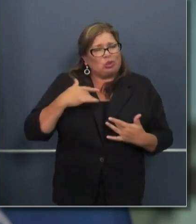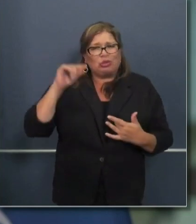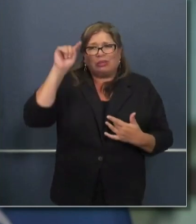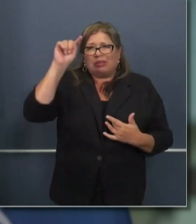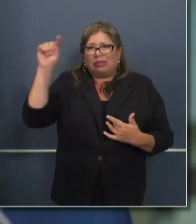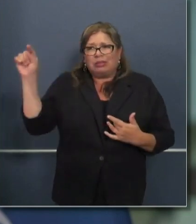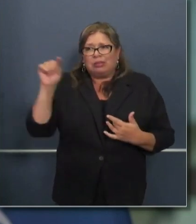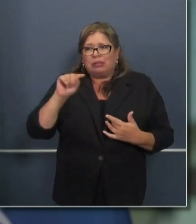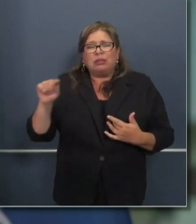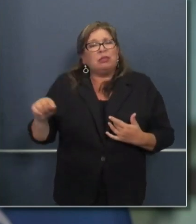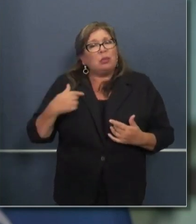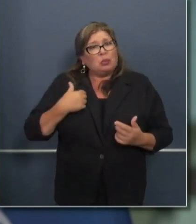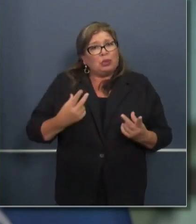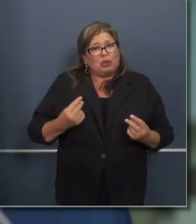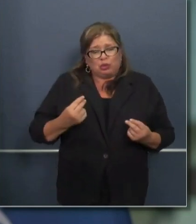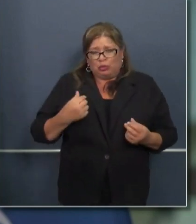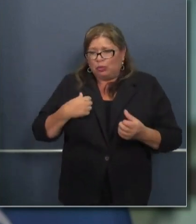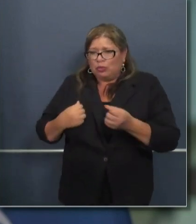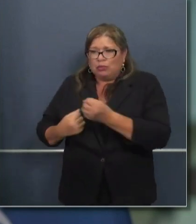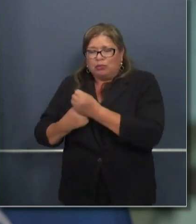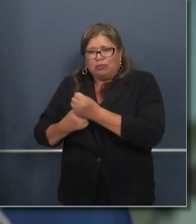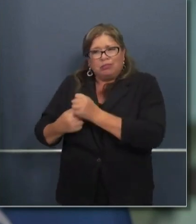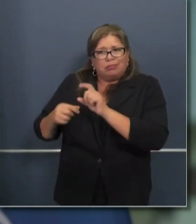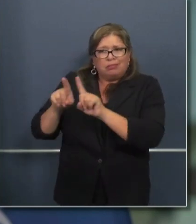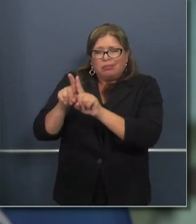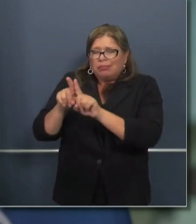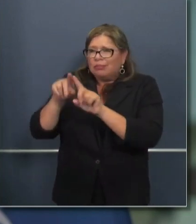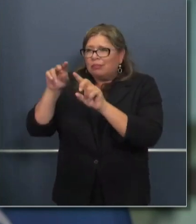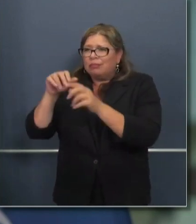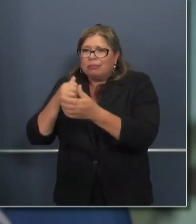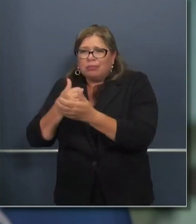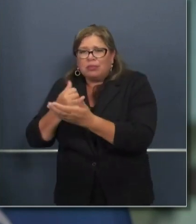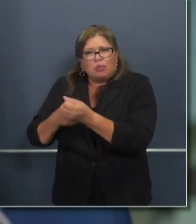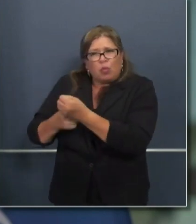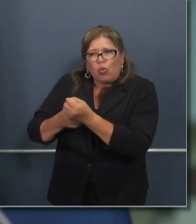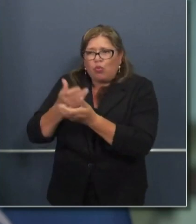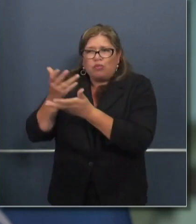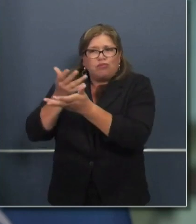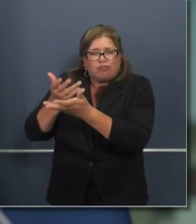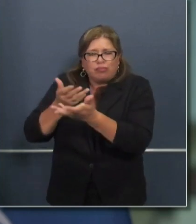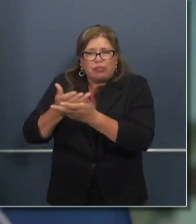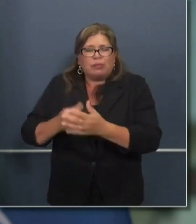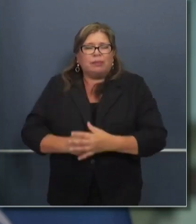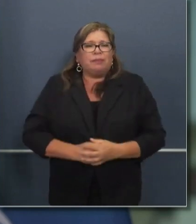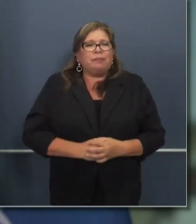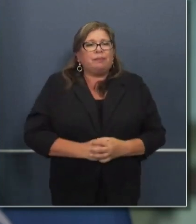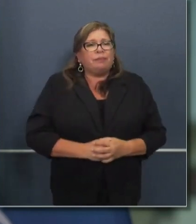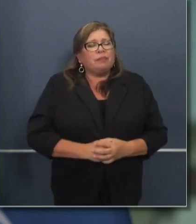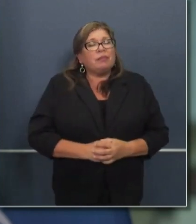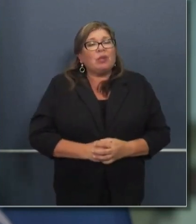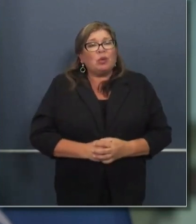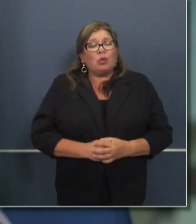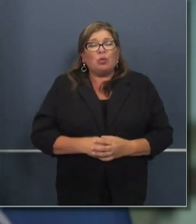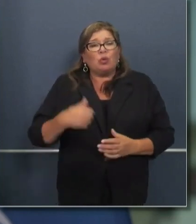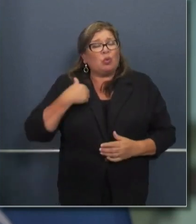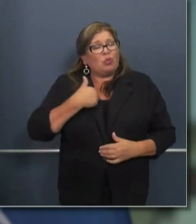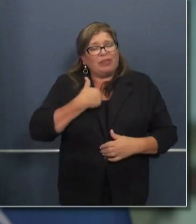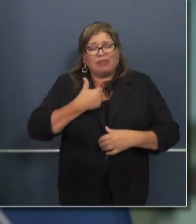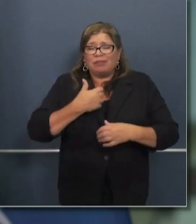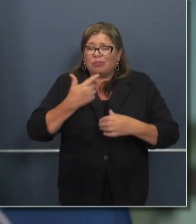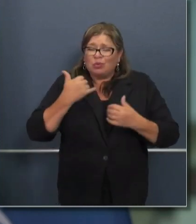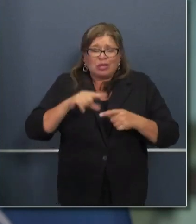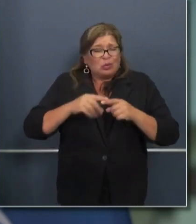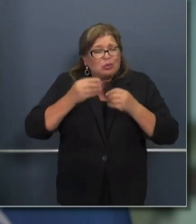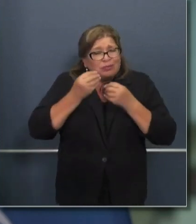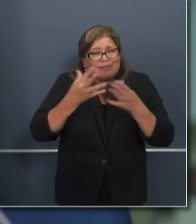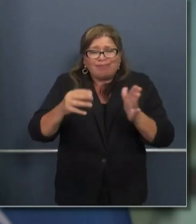the state and local government are working collaboratively together. We've made it crystal clear that as we reopen the